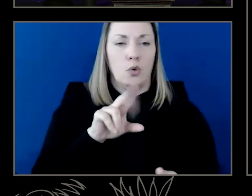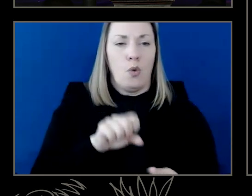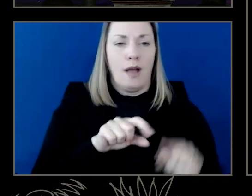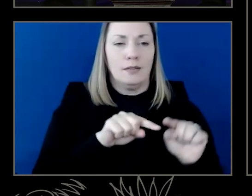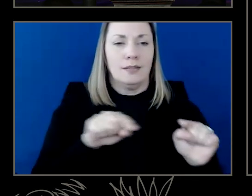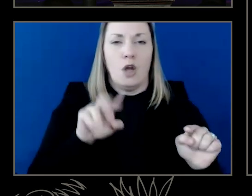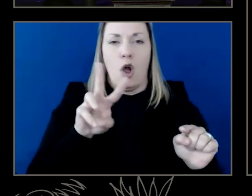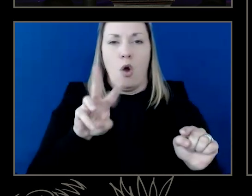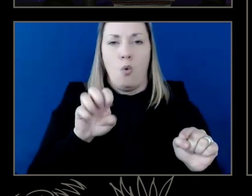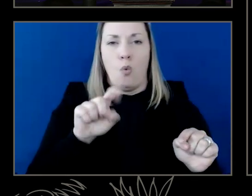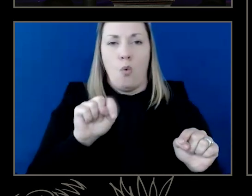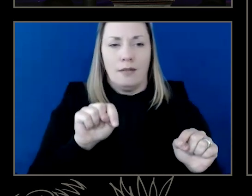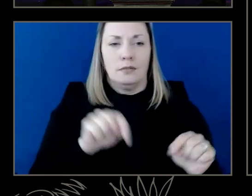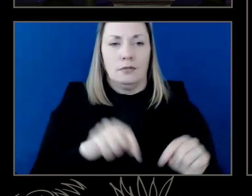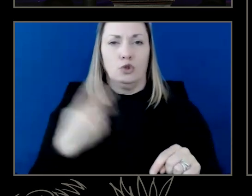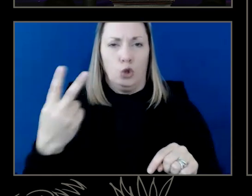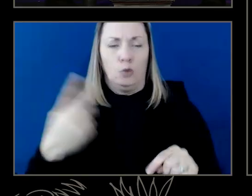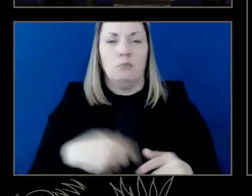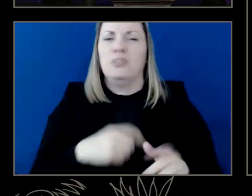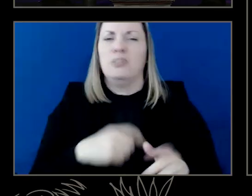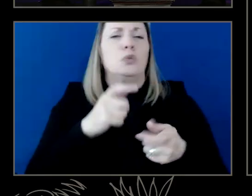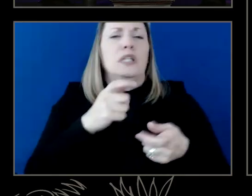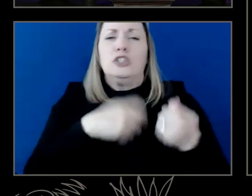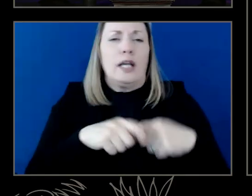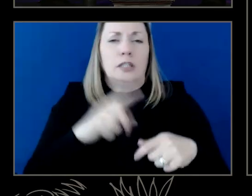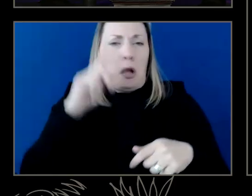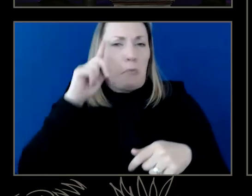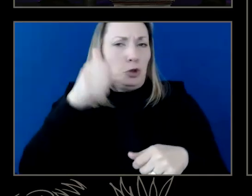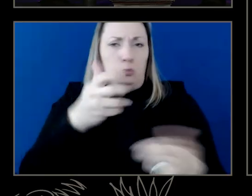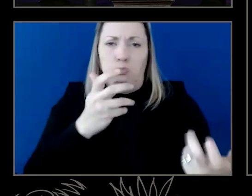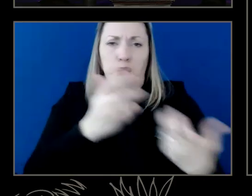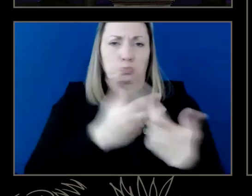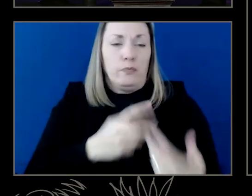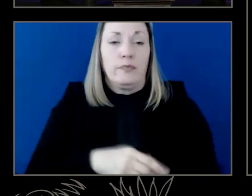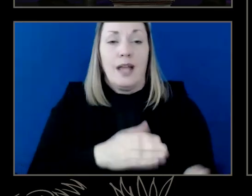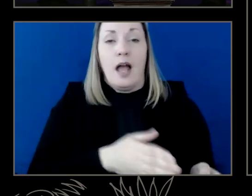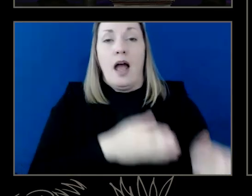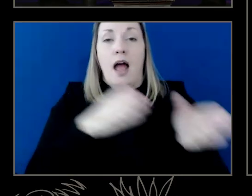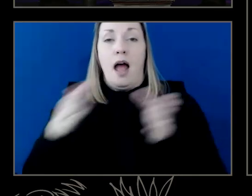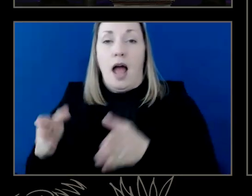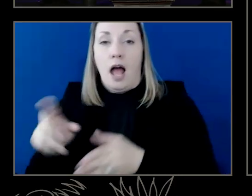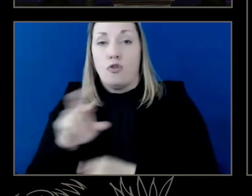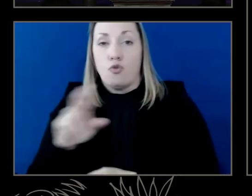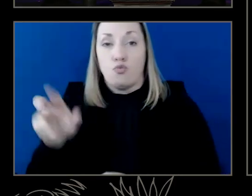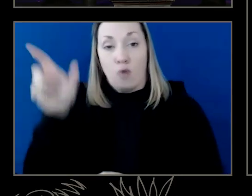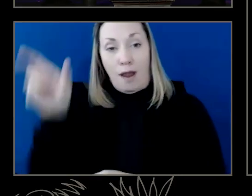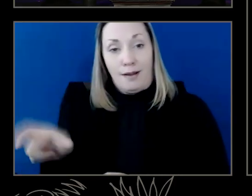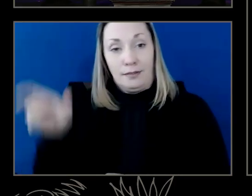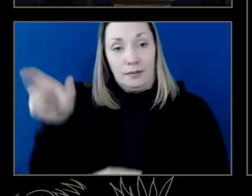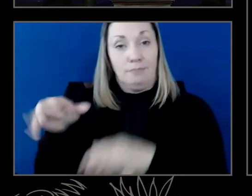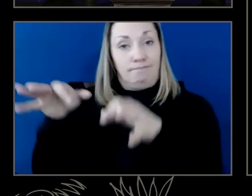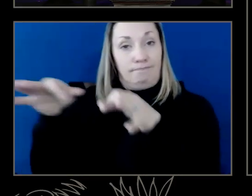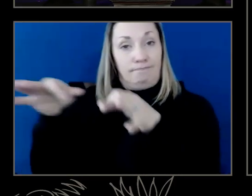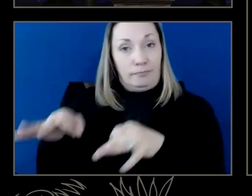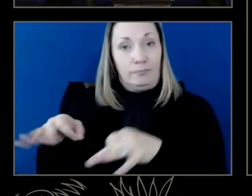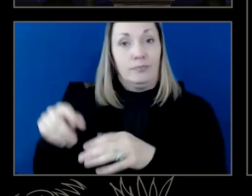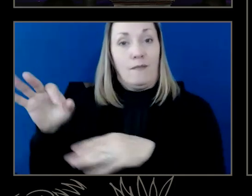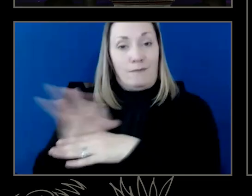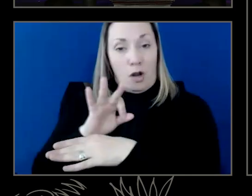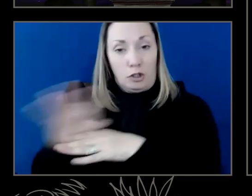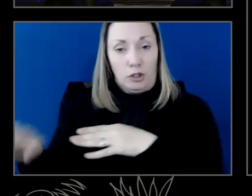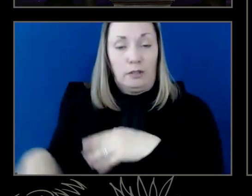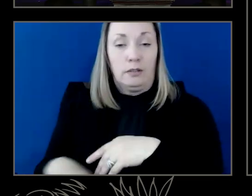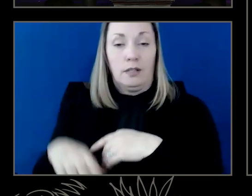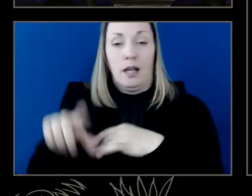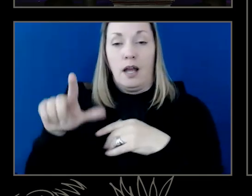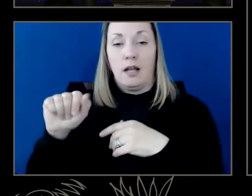based on your necessities. On the right, I'm defining a Lambda function. I give the name, set